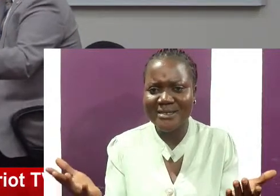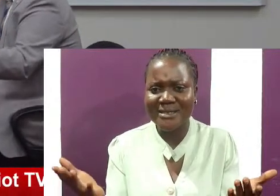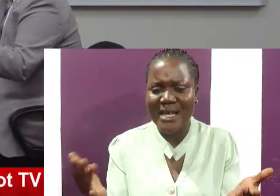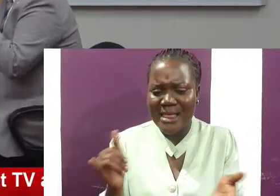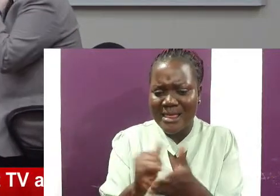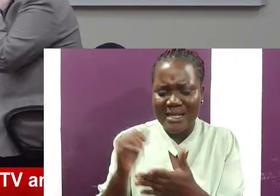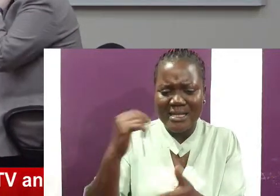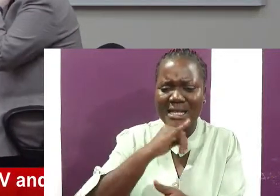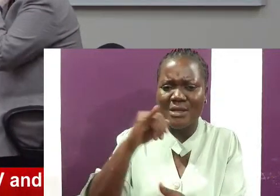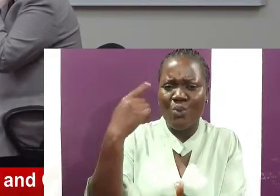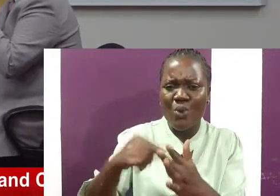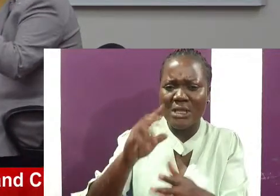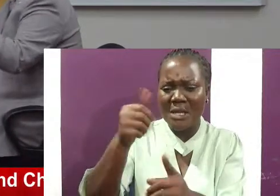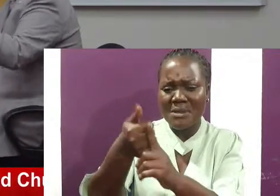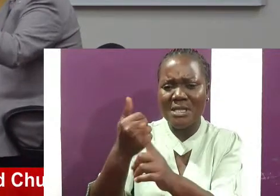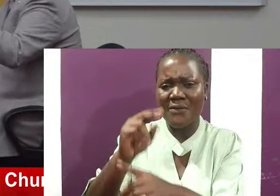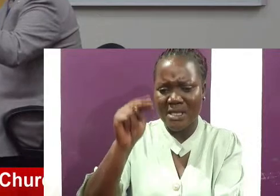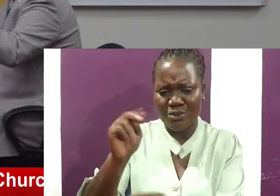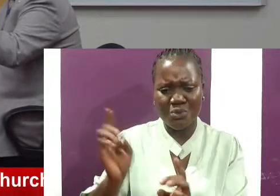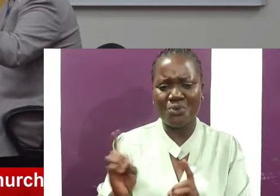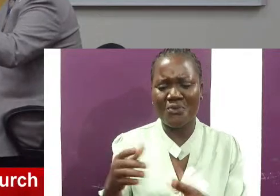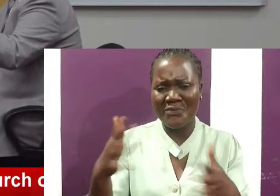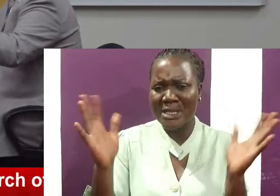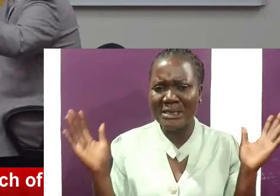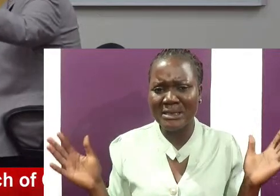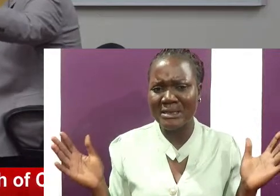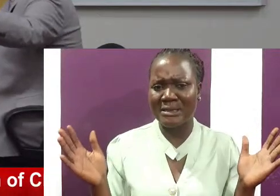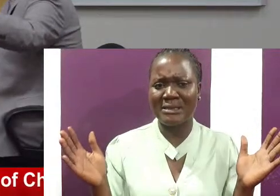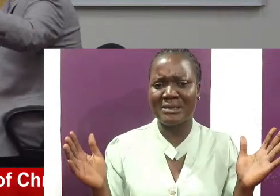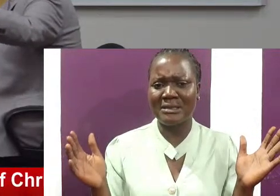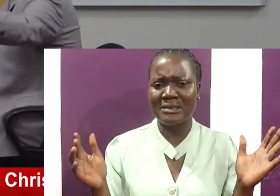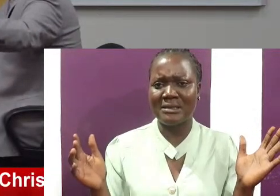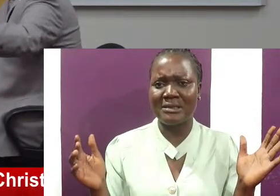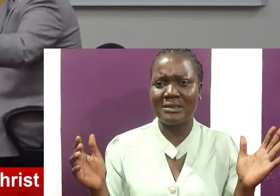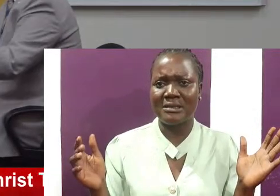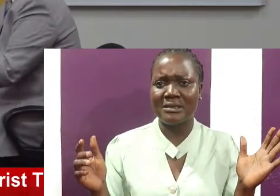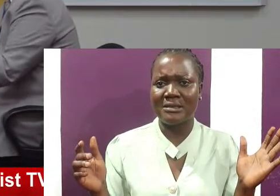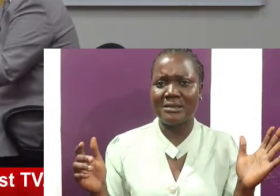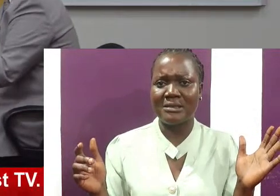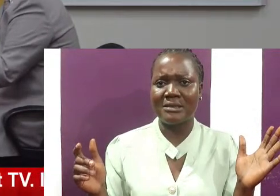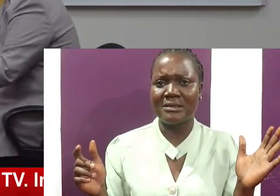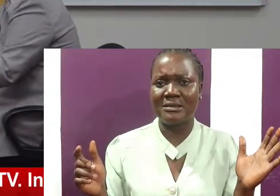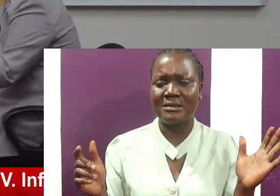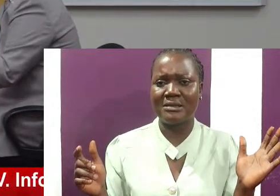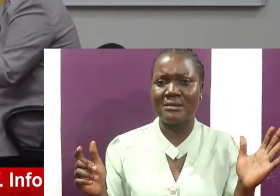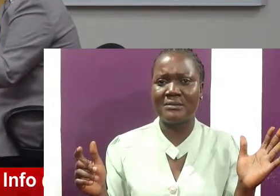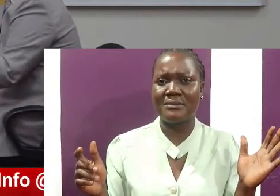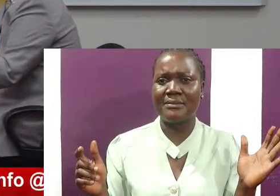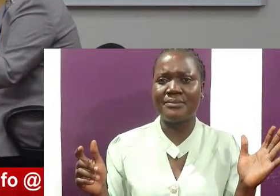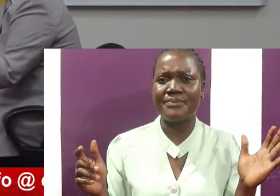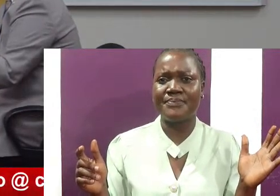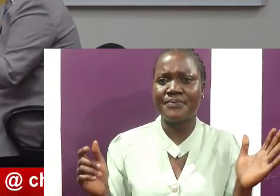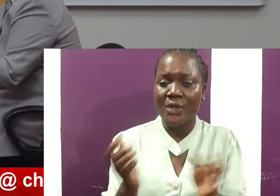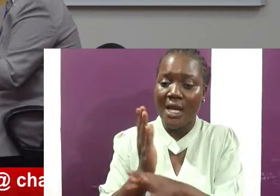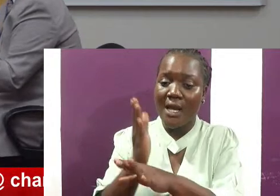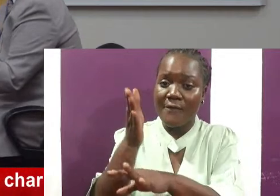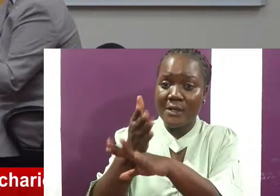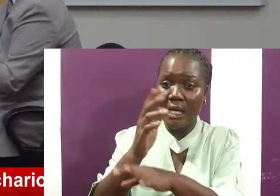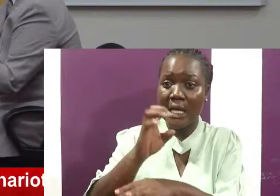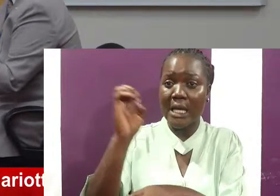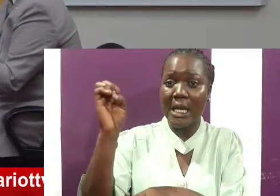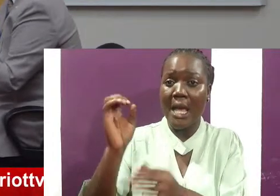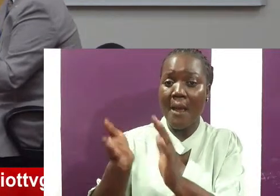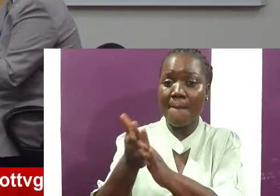the, he found out on the road to Damascus, you're not what you need to be. Go into the city to be told what you must do. That's true. After he